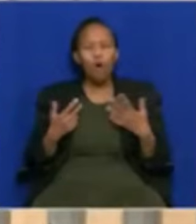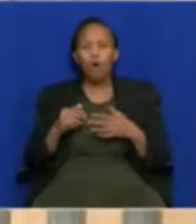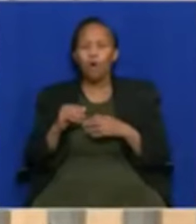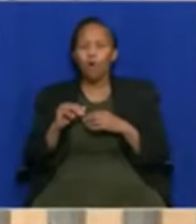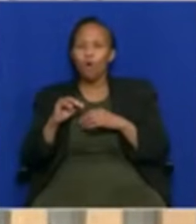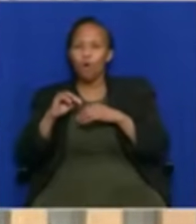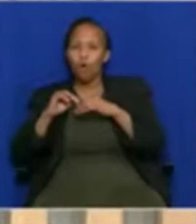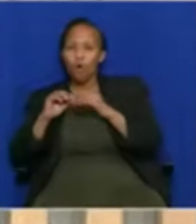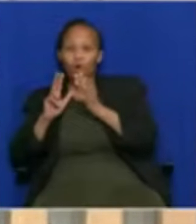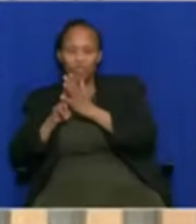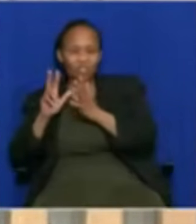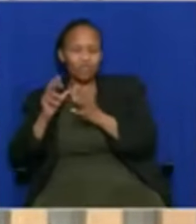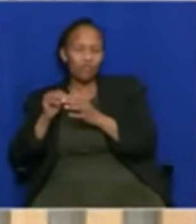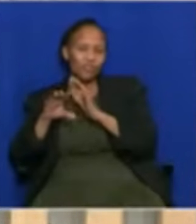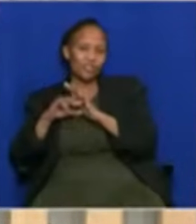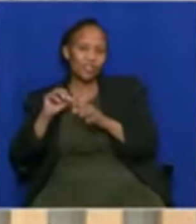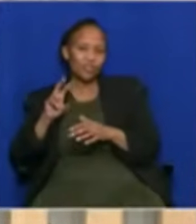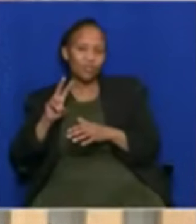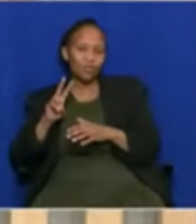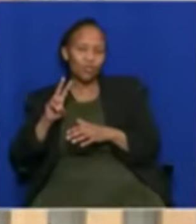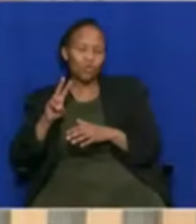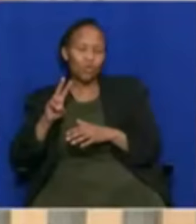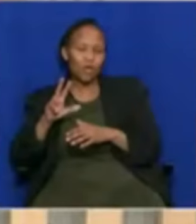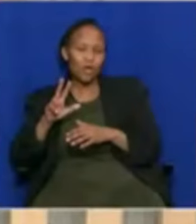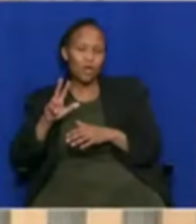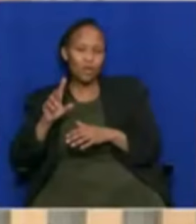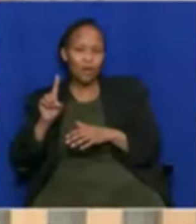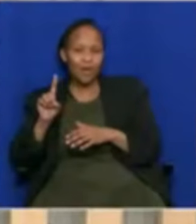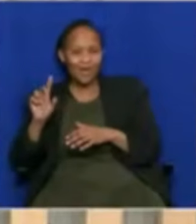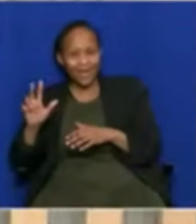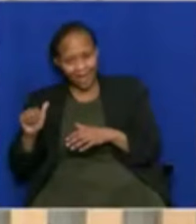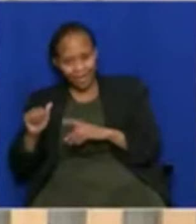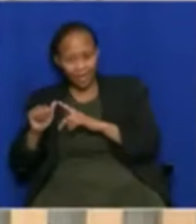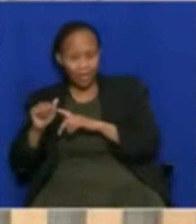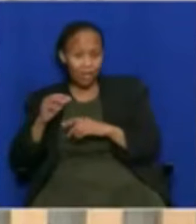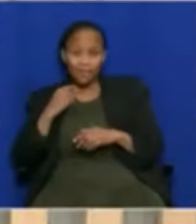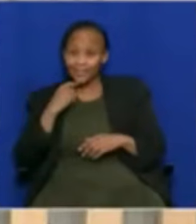by the investigating director. You say that would never happen.